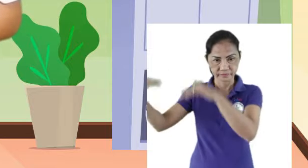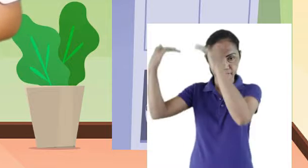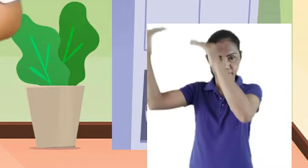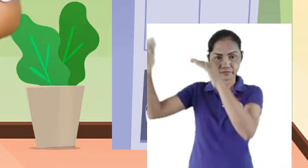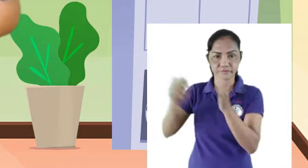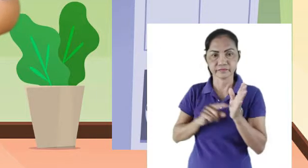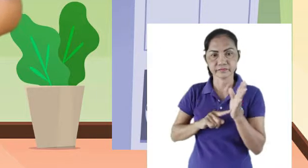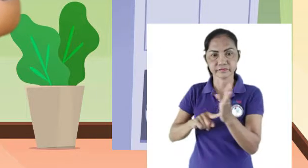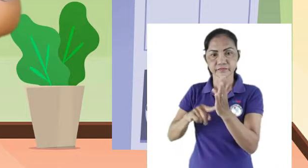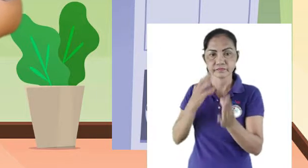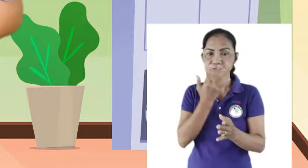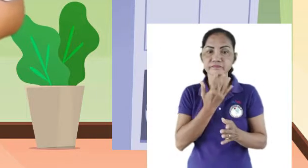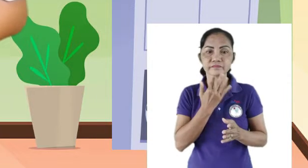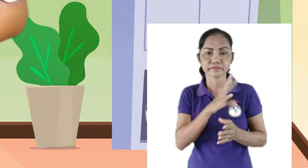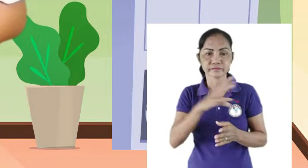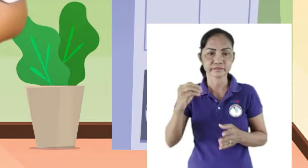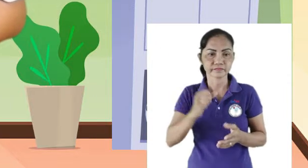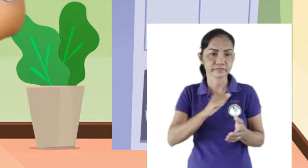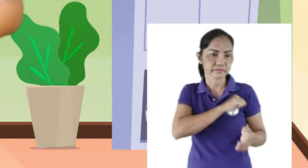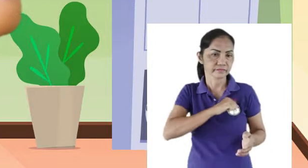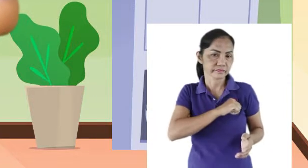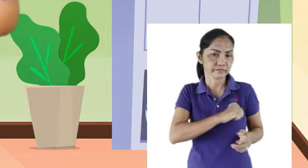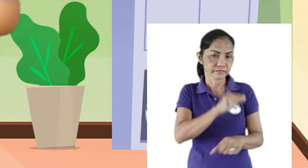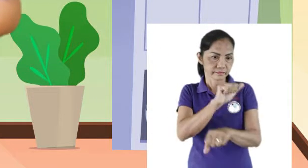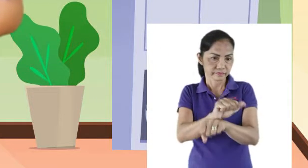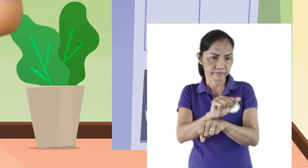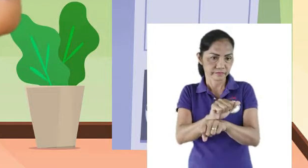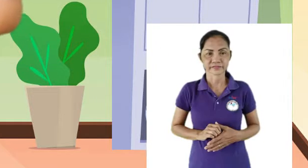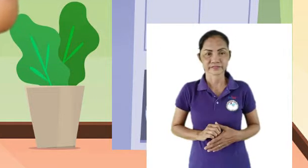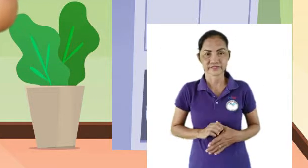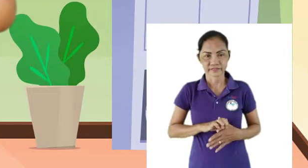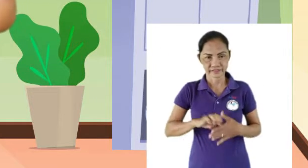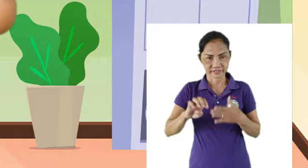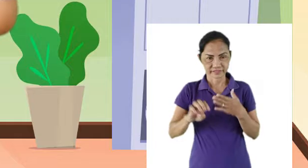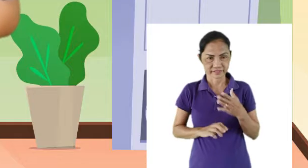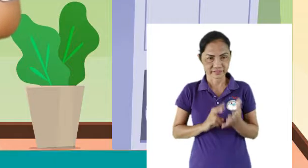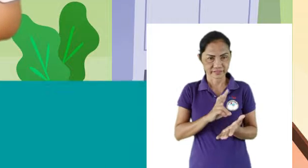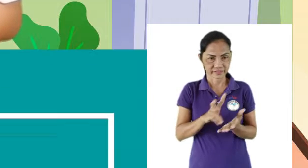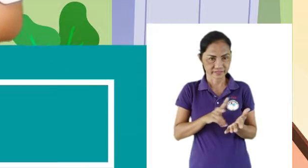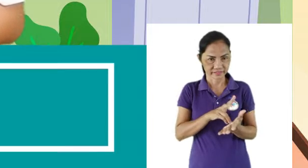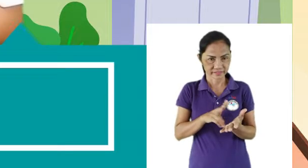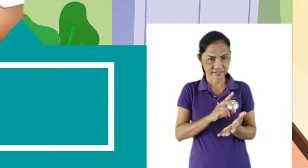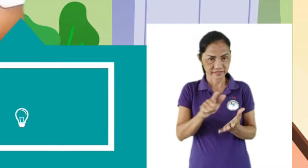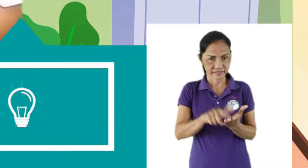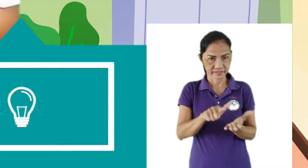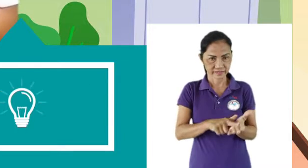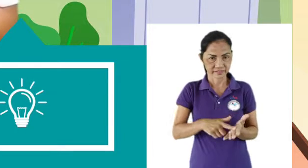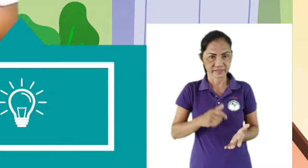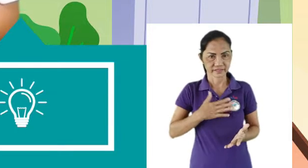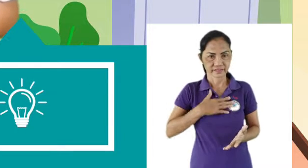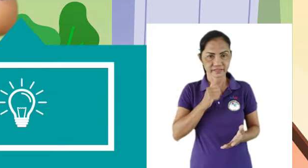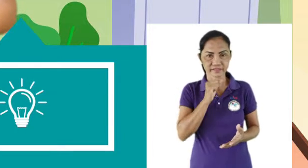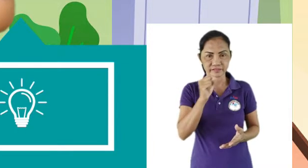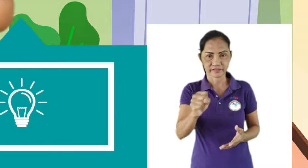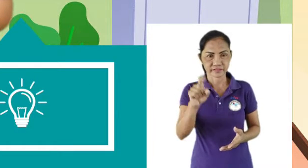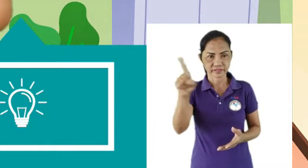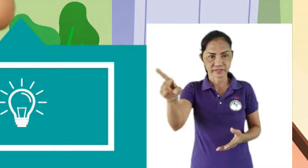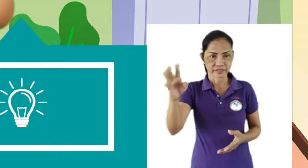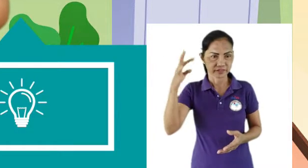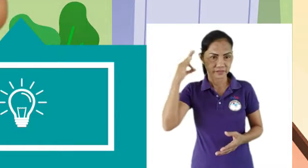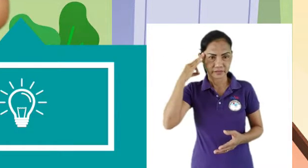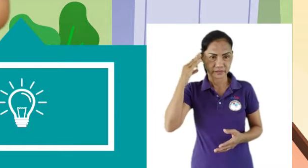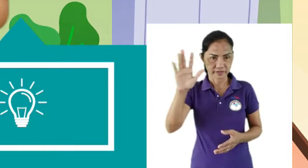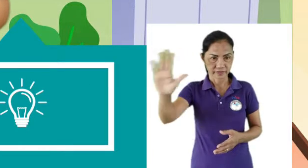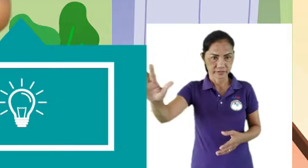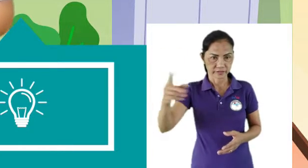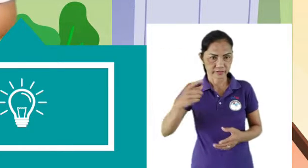and attitude in your work. At the end of this lesson, I am very sure that you will be able to familiarize yourself on the things that you need